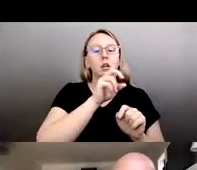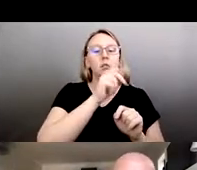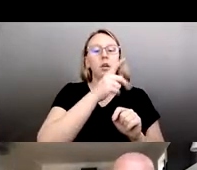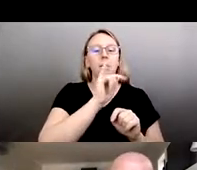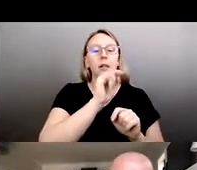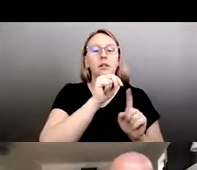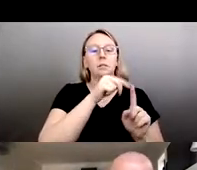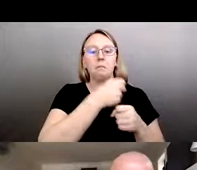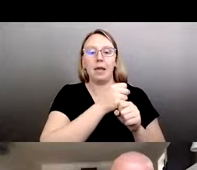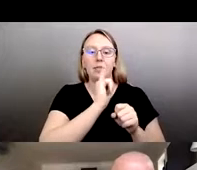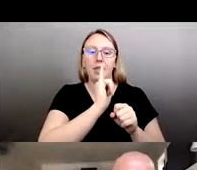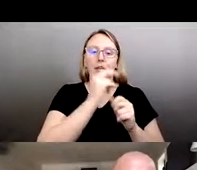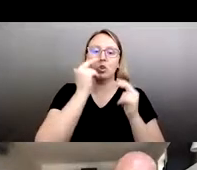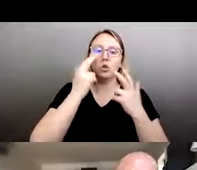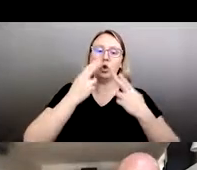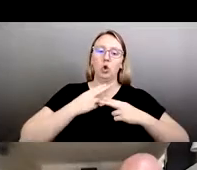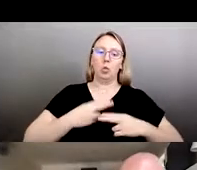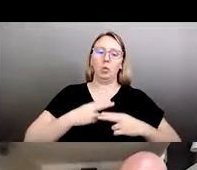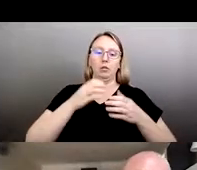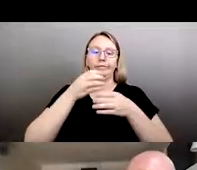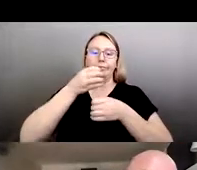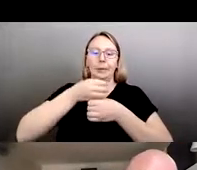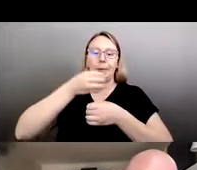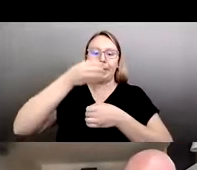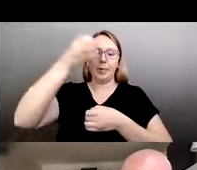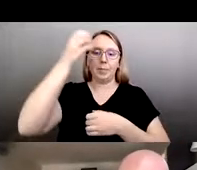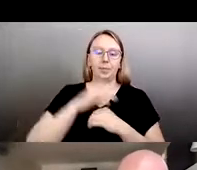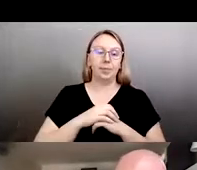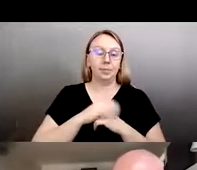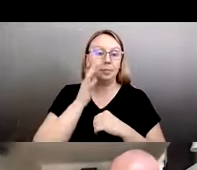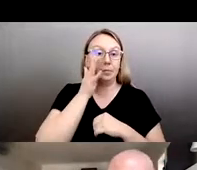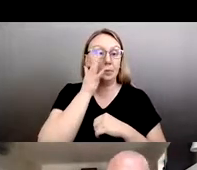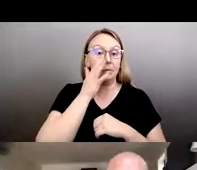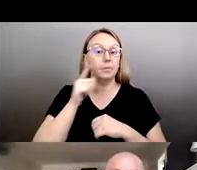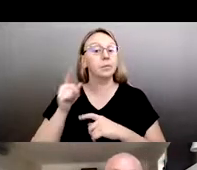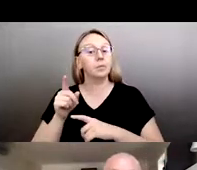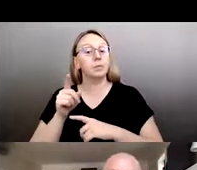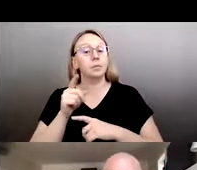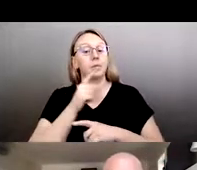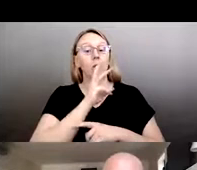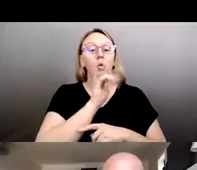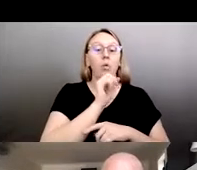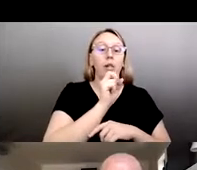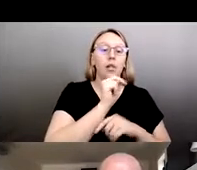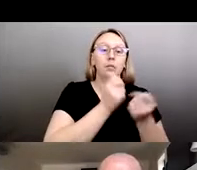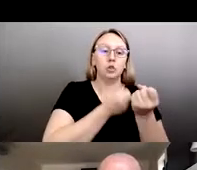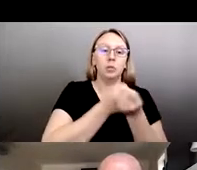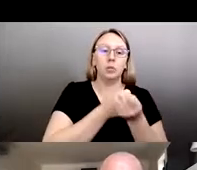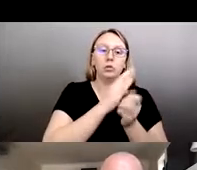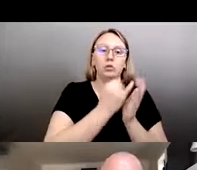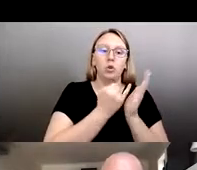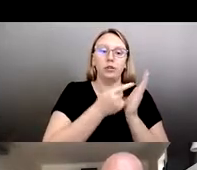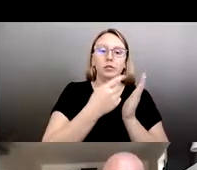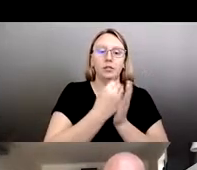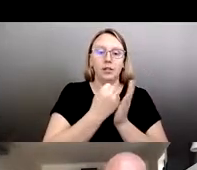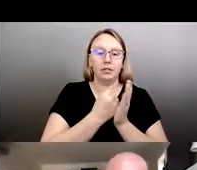totem poles. And Robert also supported the artists whose work he collected. He can be seen here at a major art opening for